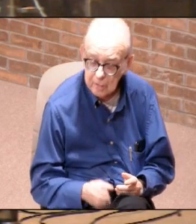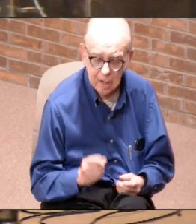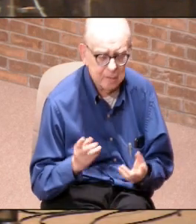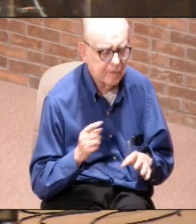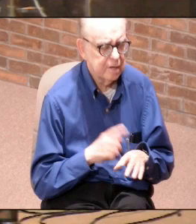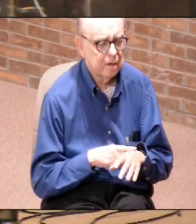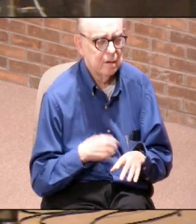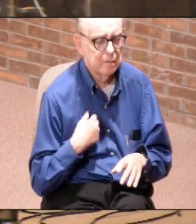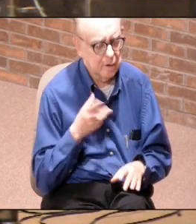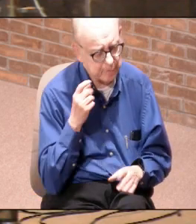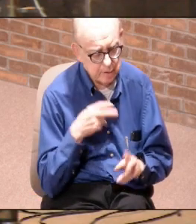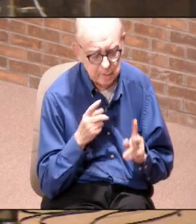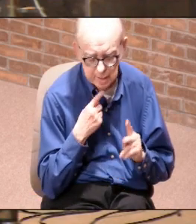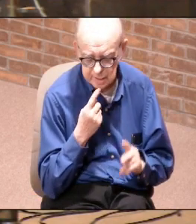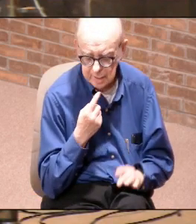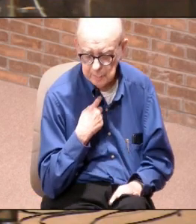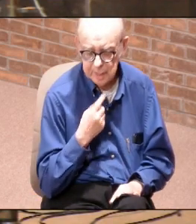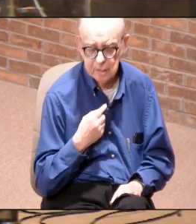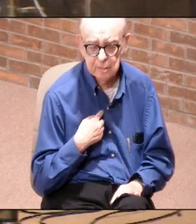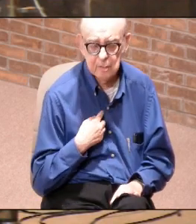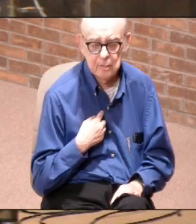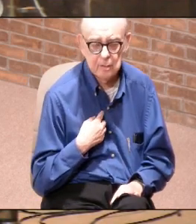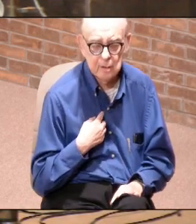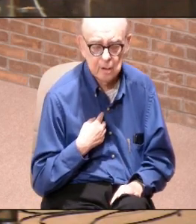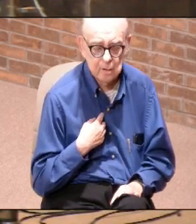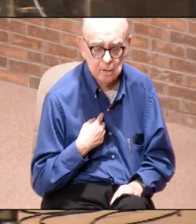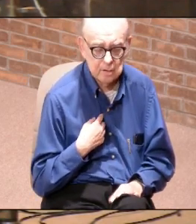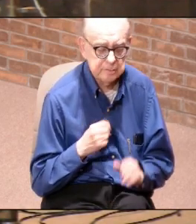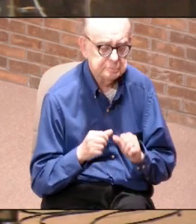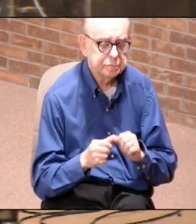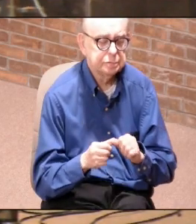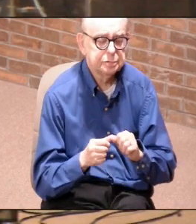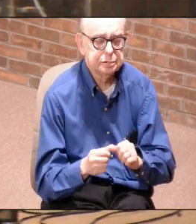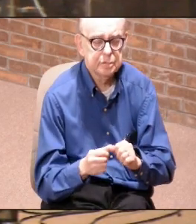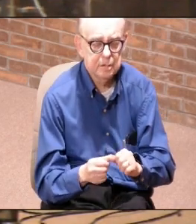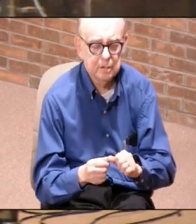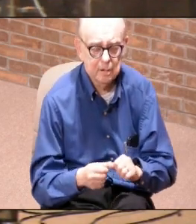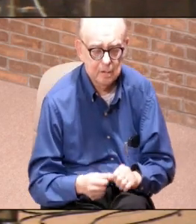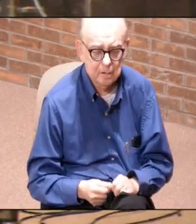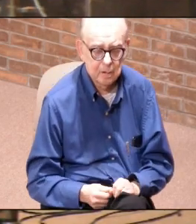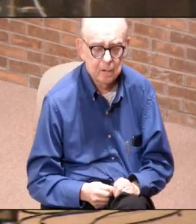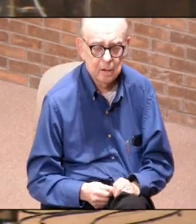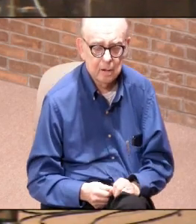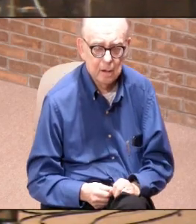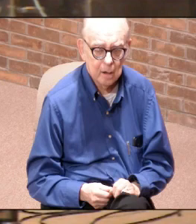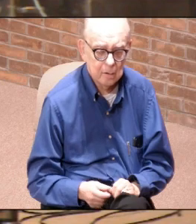So many times I hear people tell me constantly,